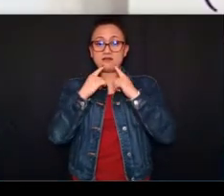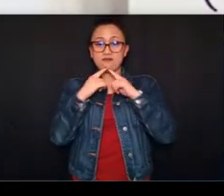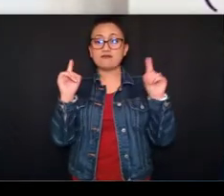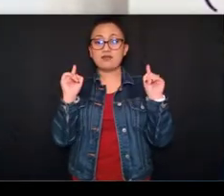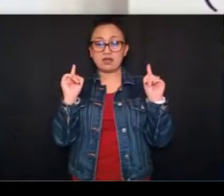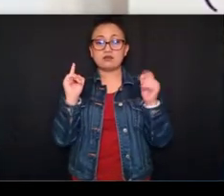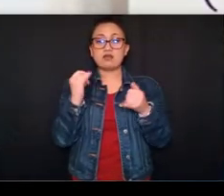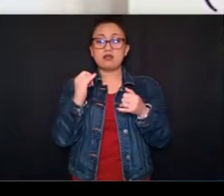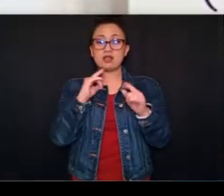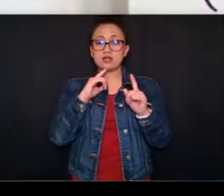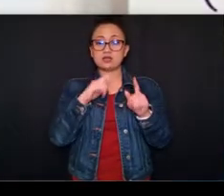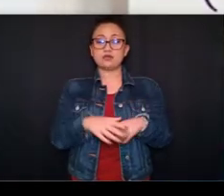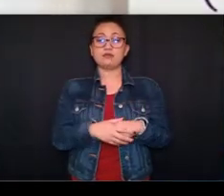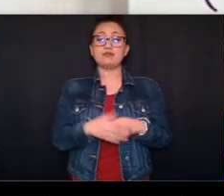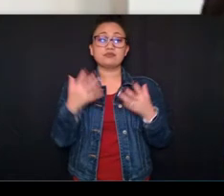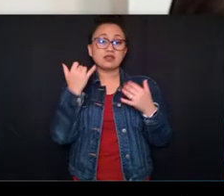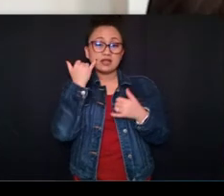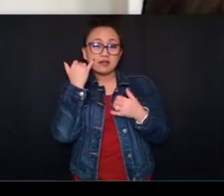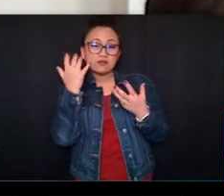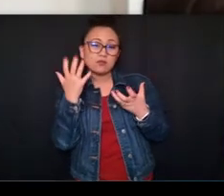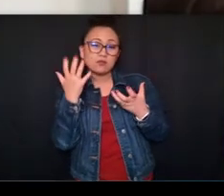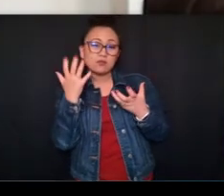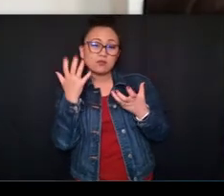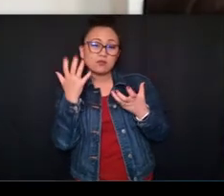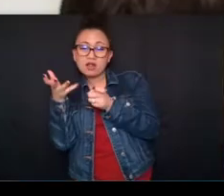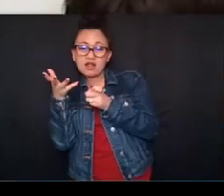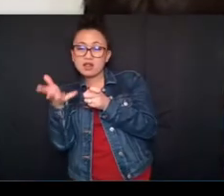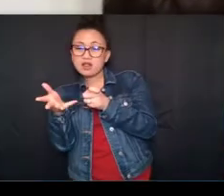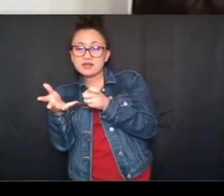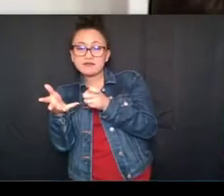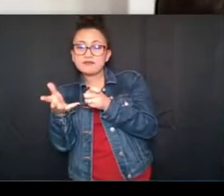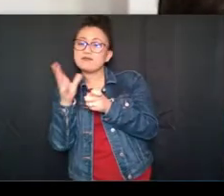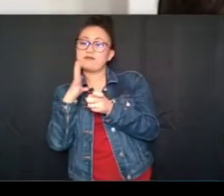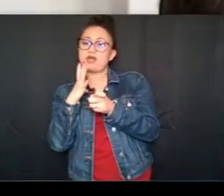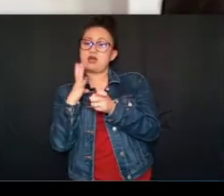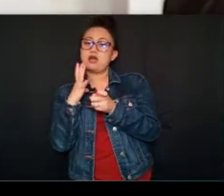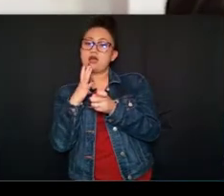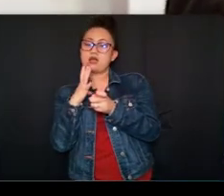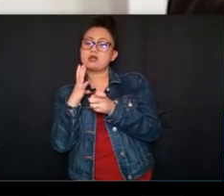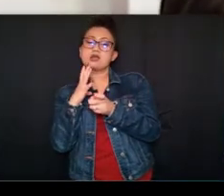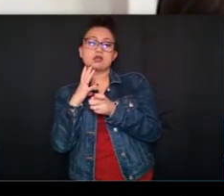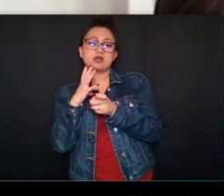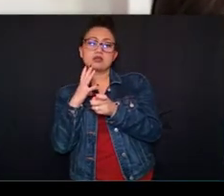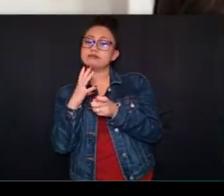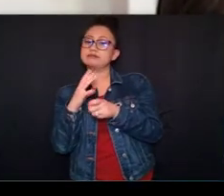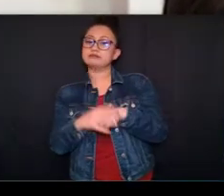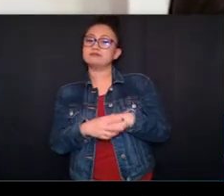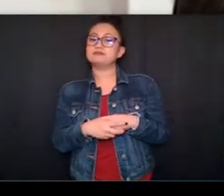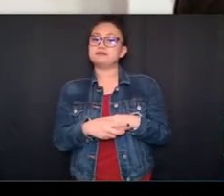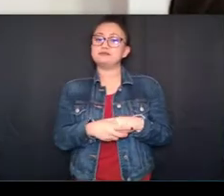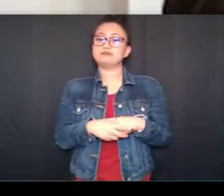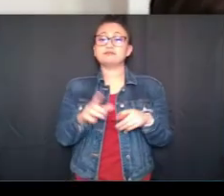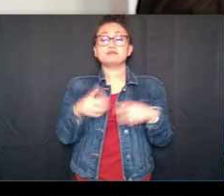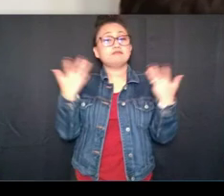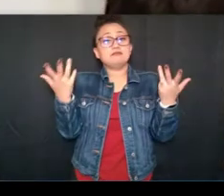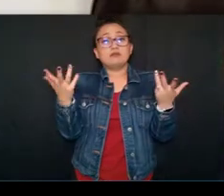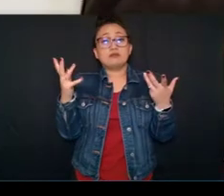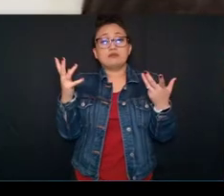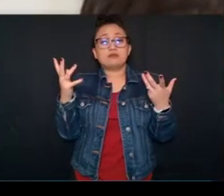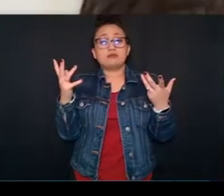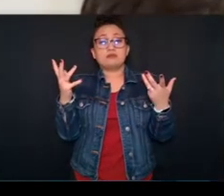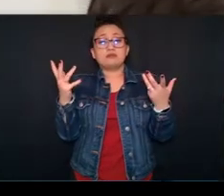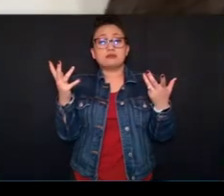to keep parentheses around here, I mean, you can, just to remind yourself that this 4 came from the parentheses, it's okay. But still, you're just going to multiply